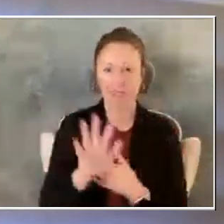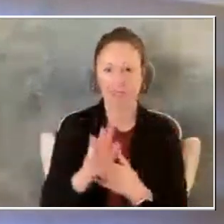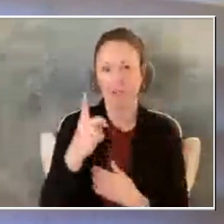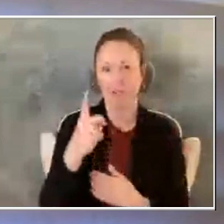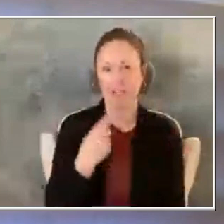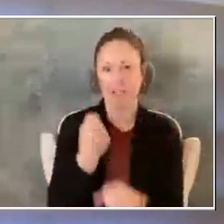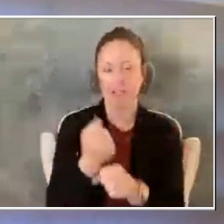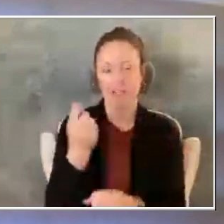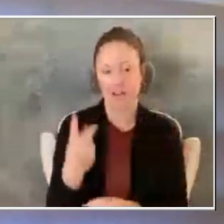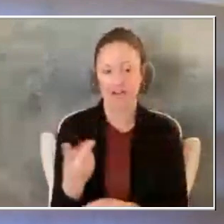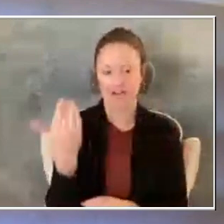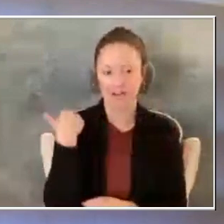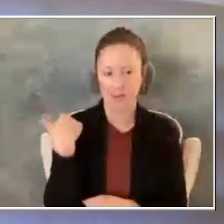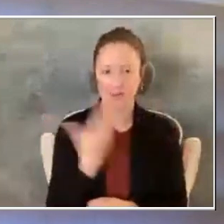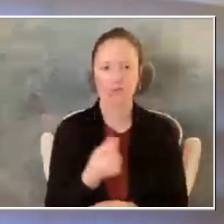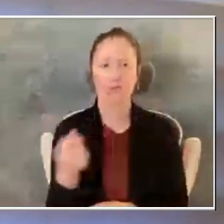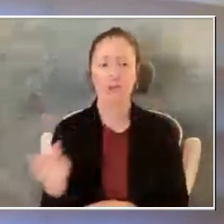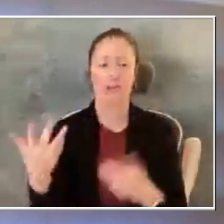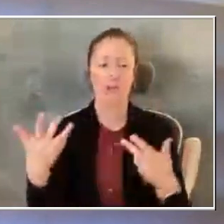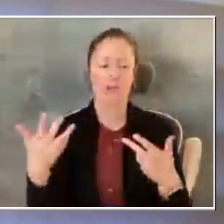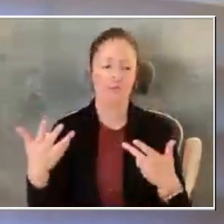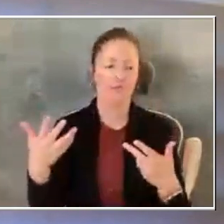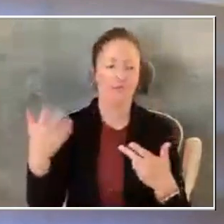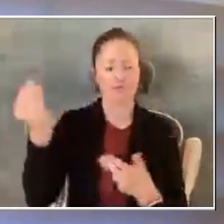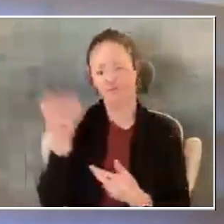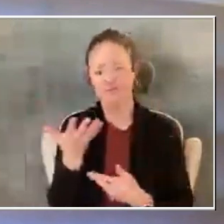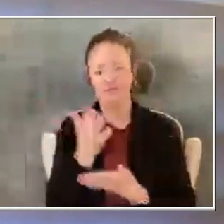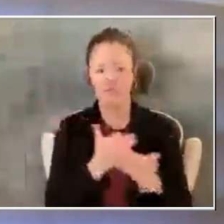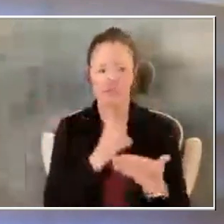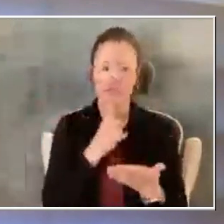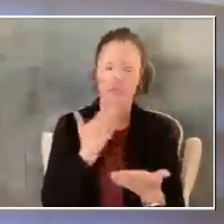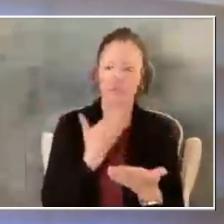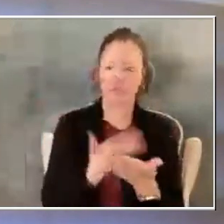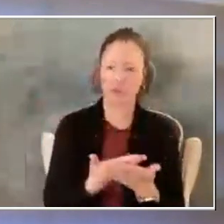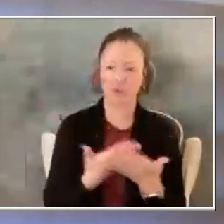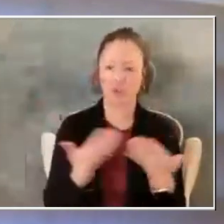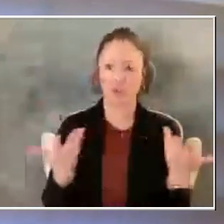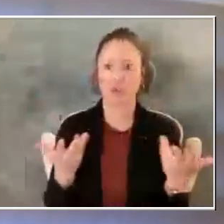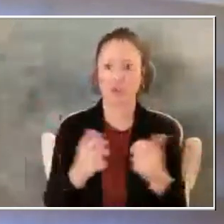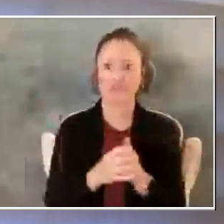years ago, and he gave me some really good resistance exercises